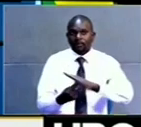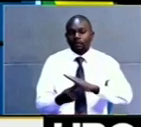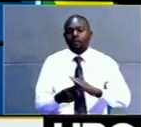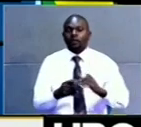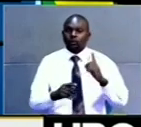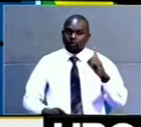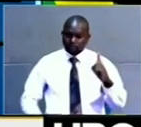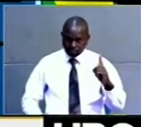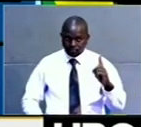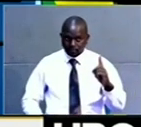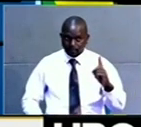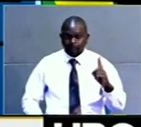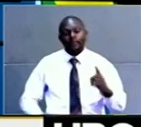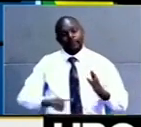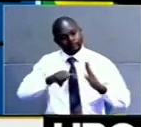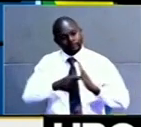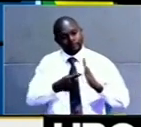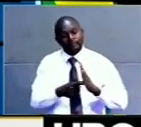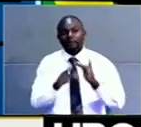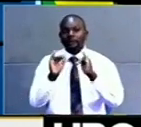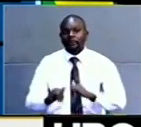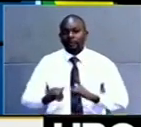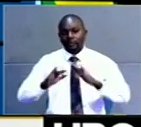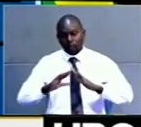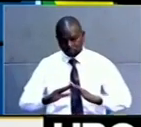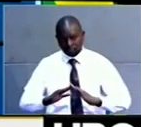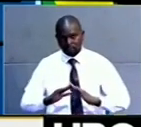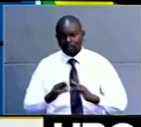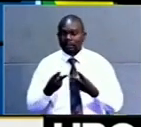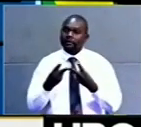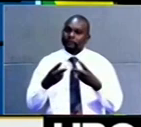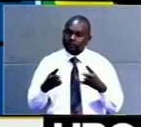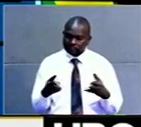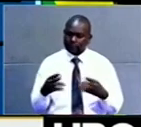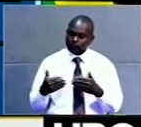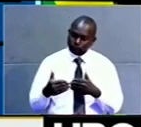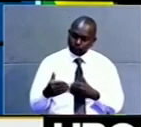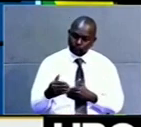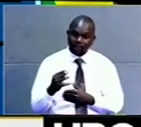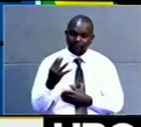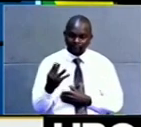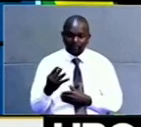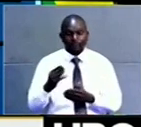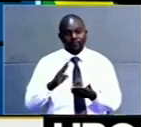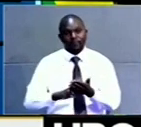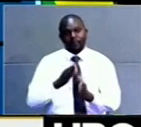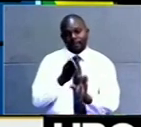Scenario number one was strict lockdown. We started with until the 4th of May 2020.